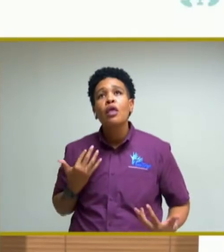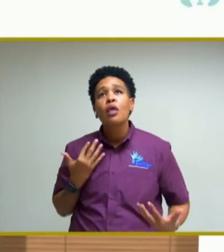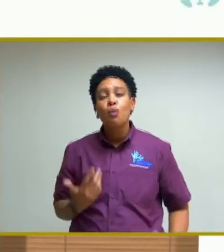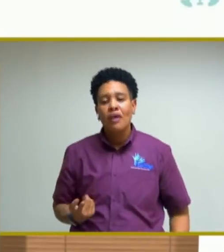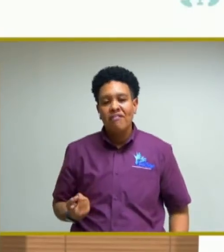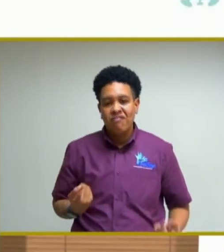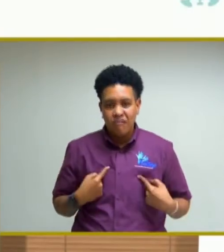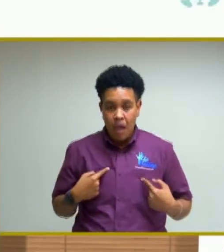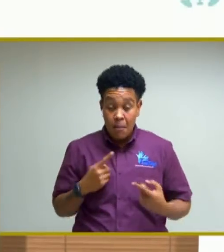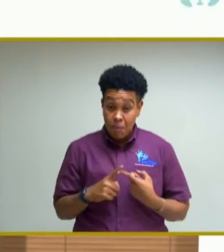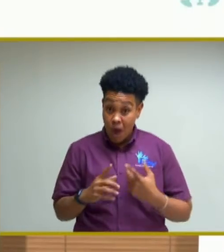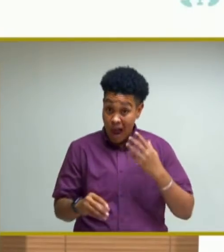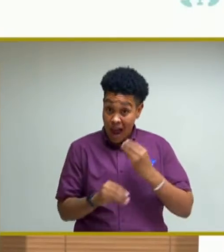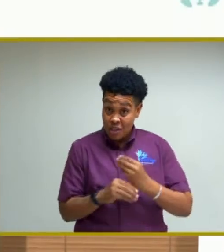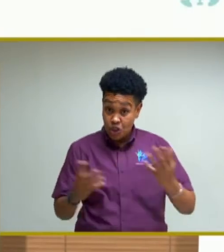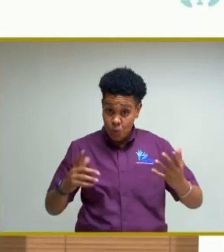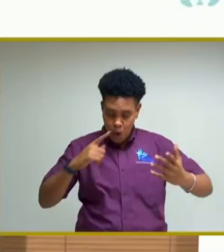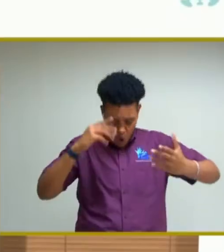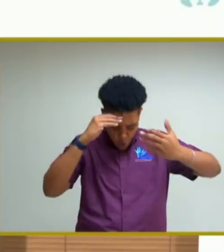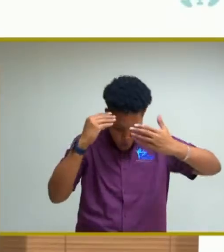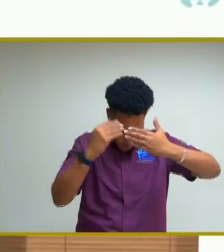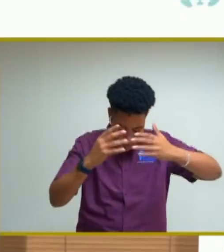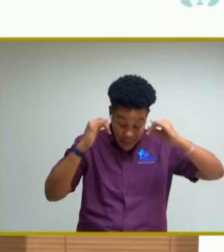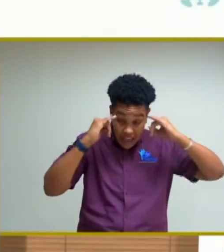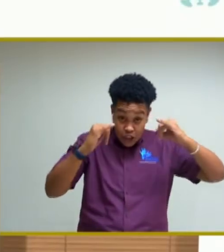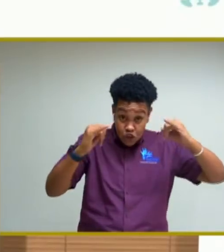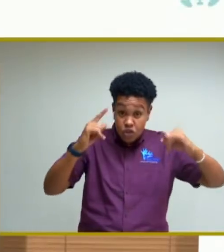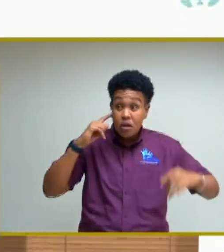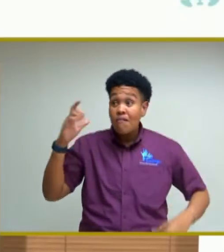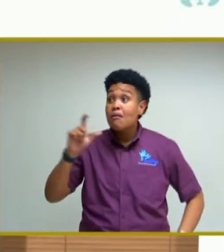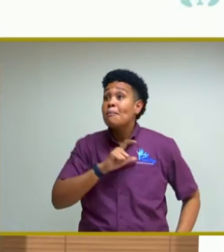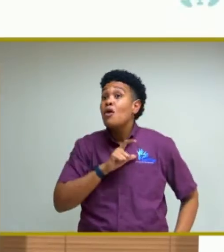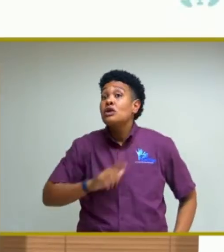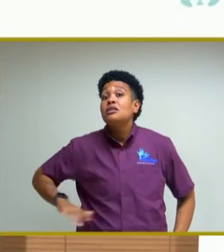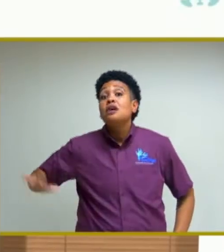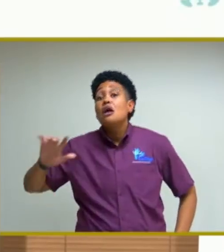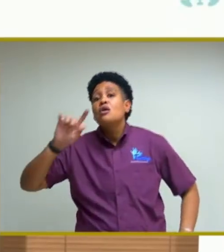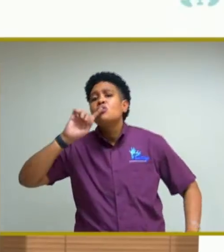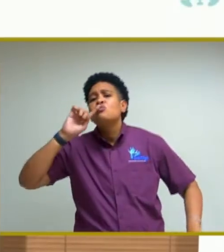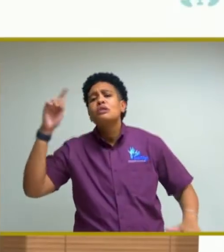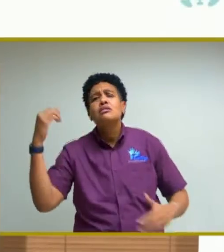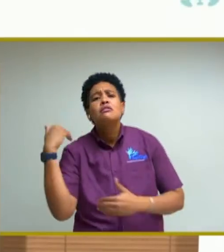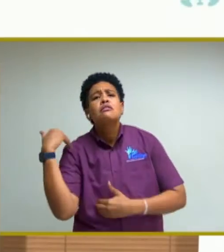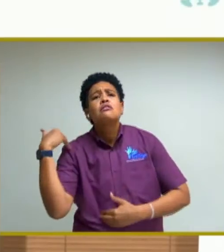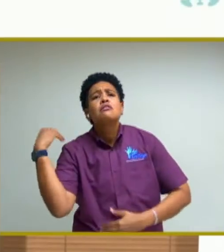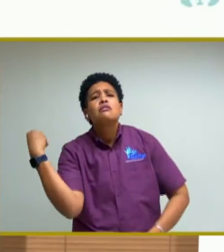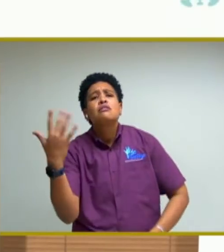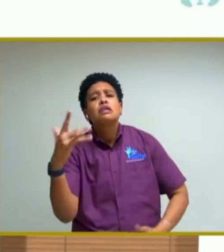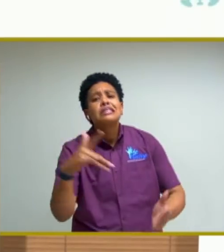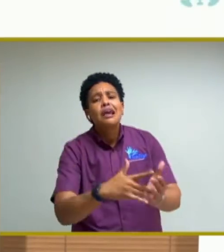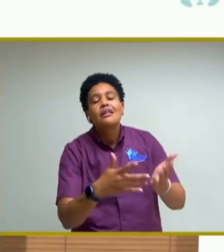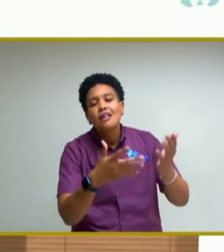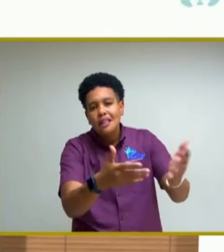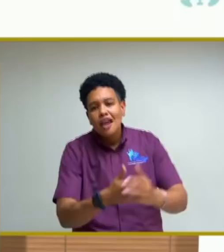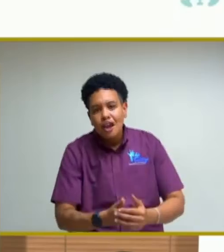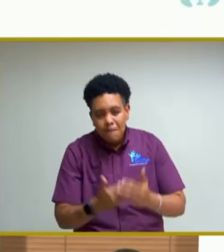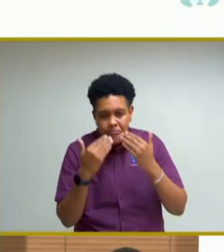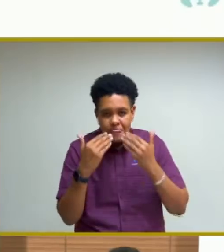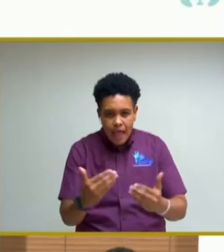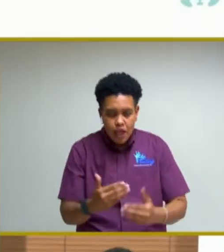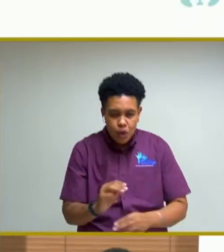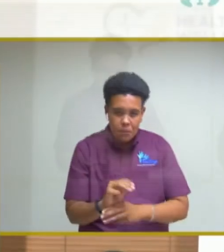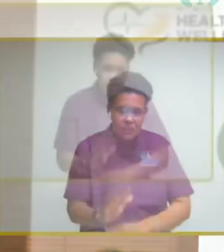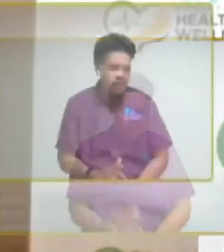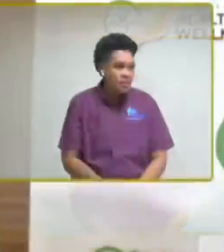And of course, obey the instructions of the officers that are assigned to the center. Thank you, Minister.